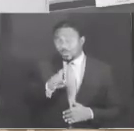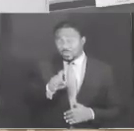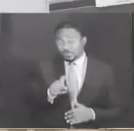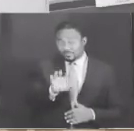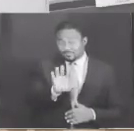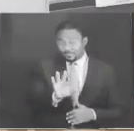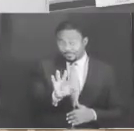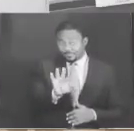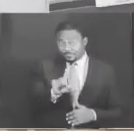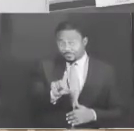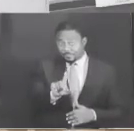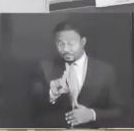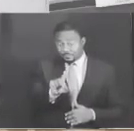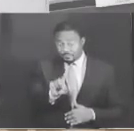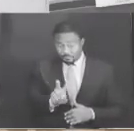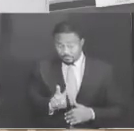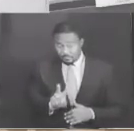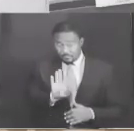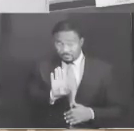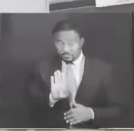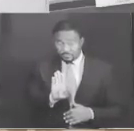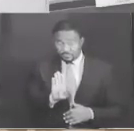91(2)(b) is